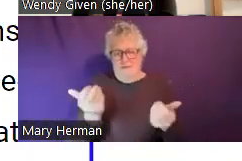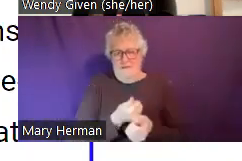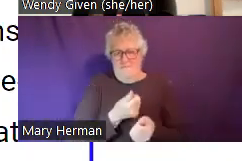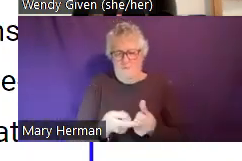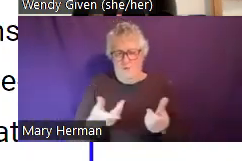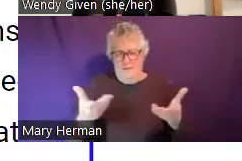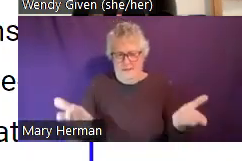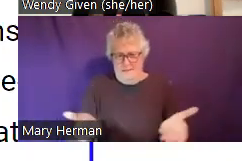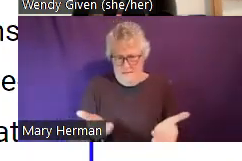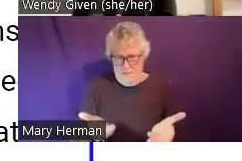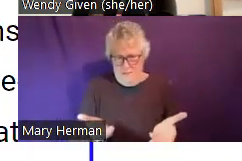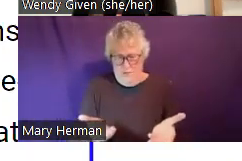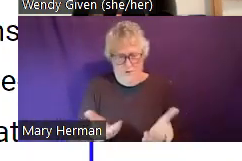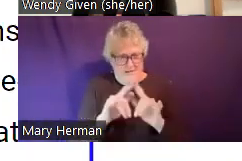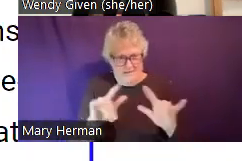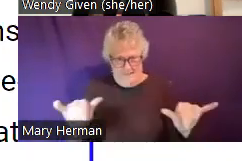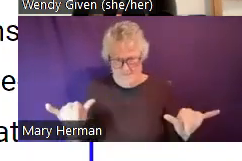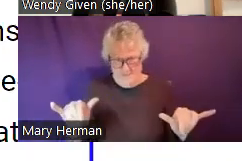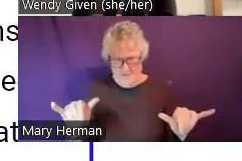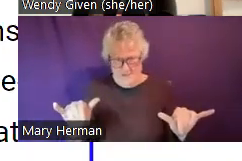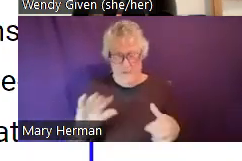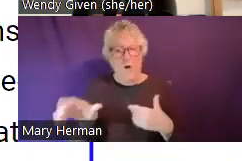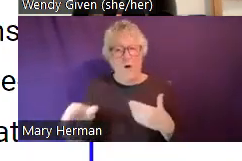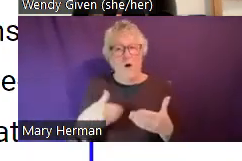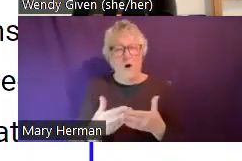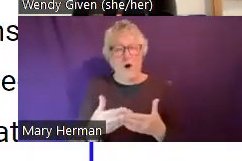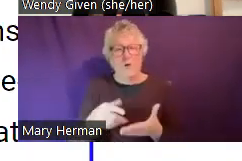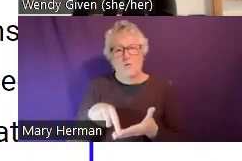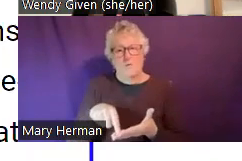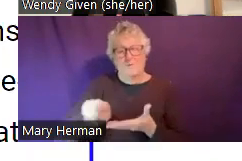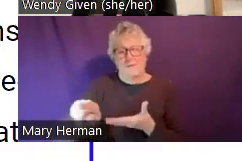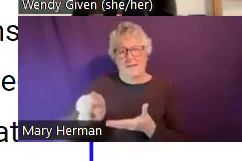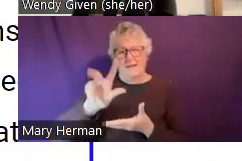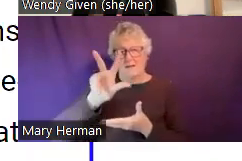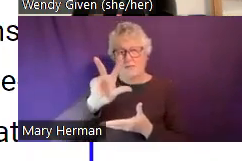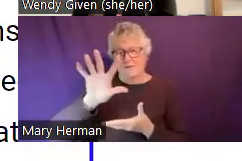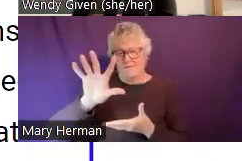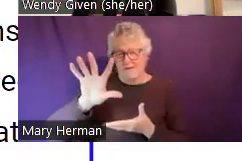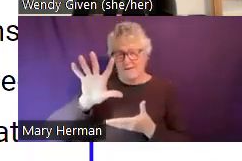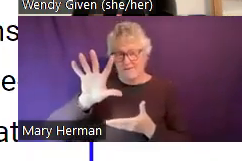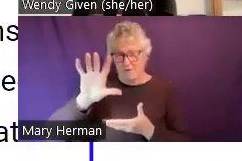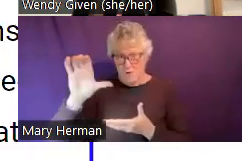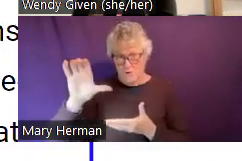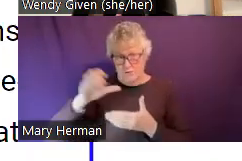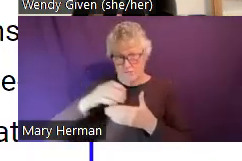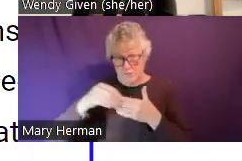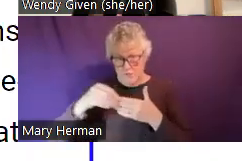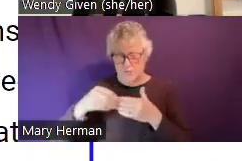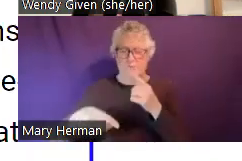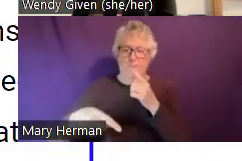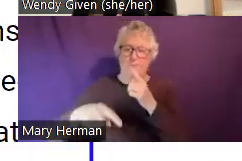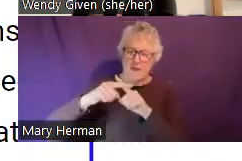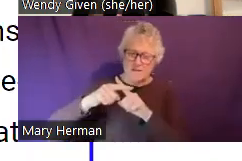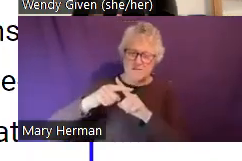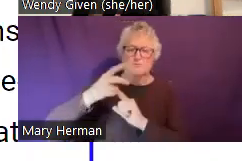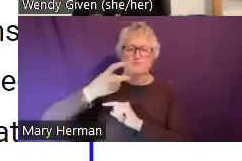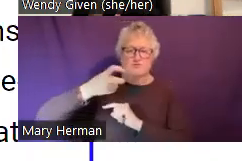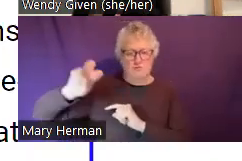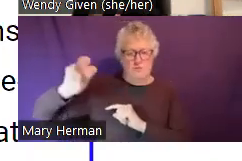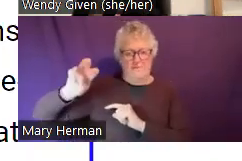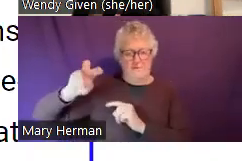paid $3,500 plus your travel expenses for this. And it will be a kind of